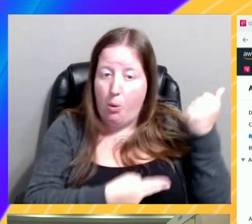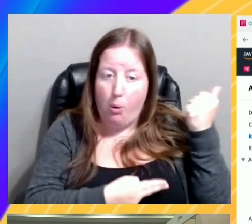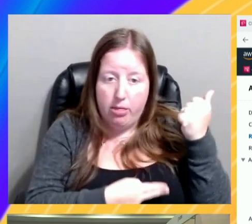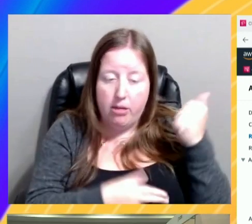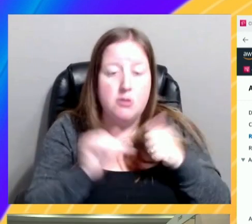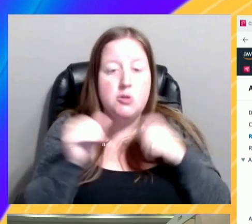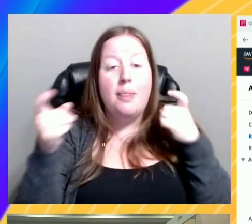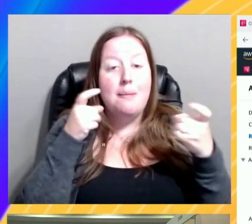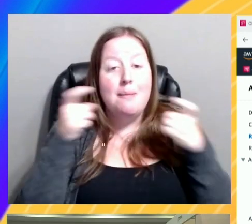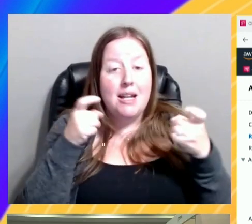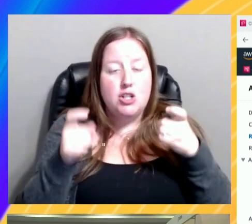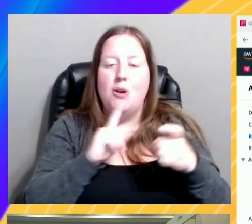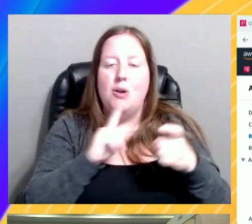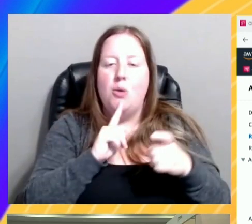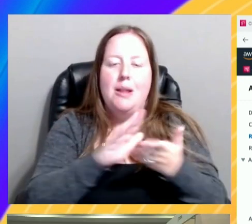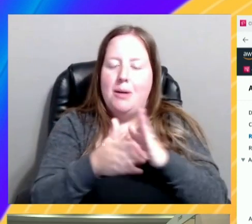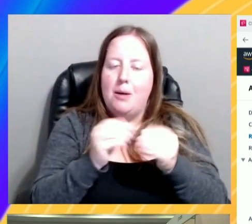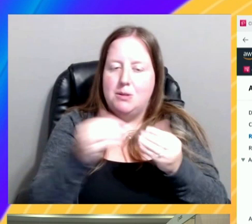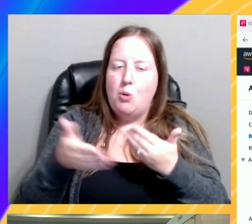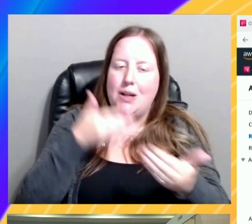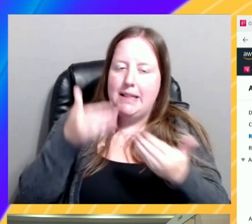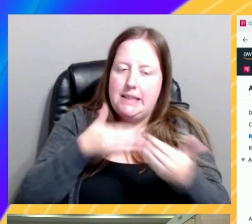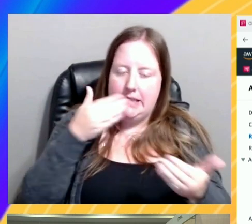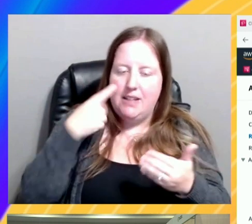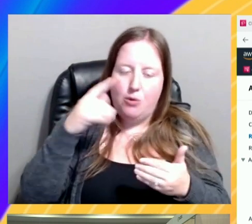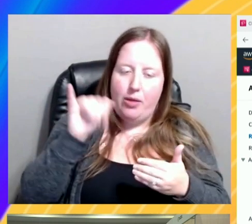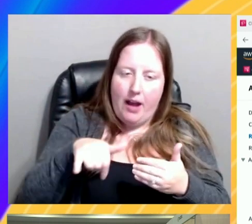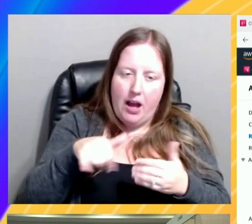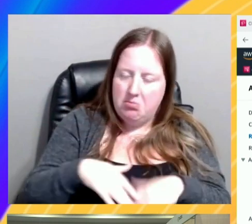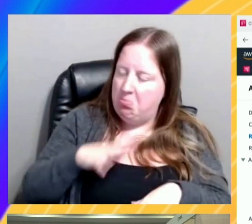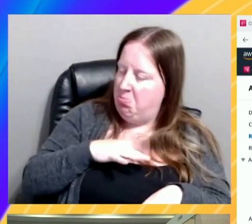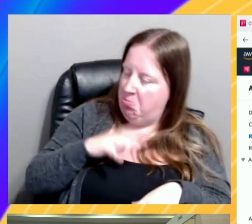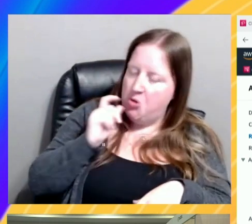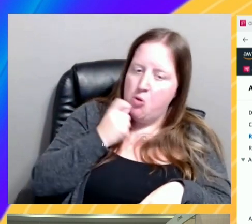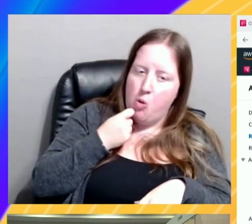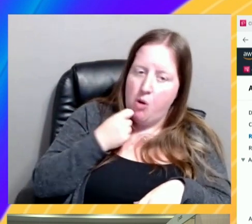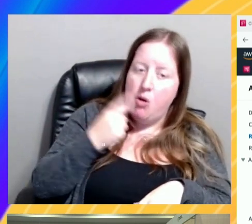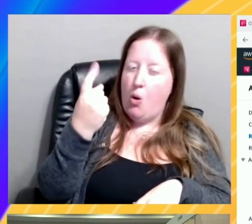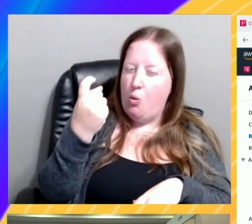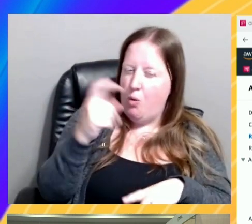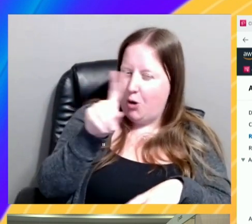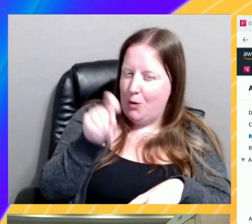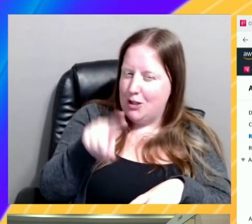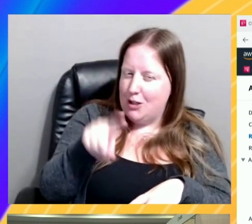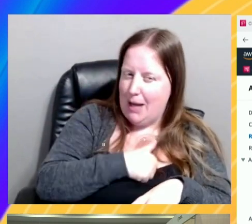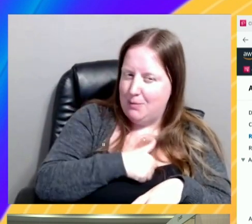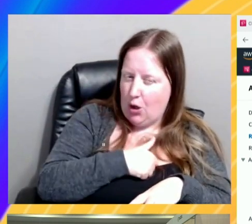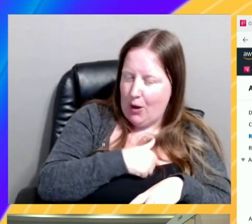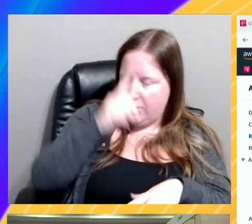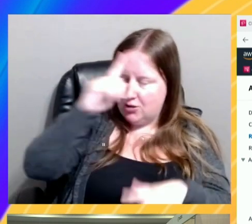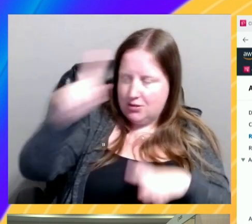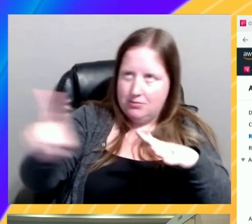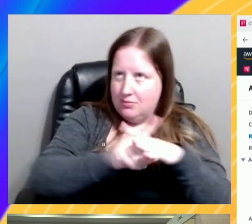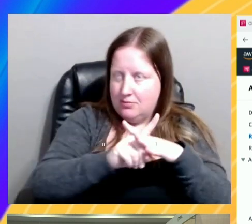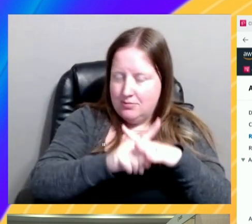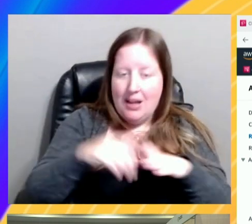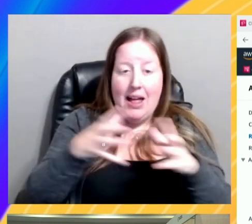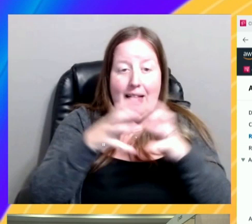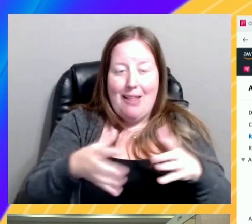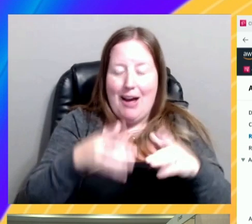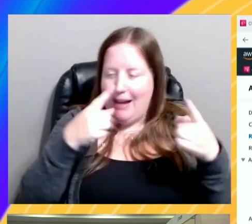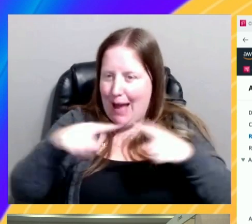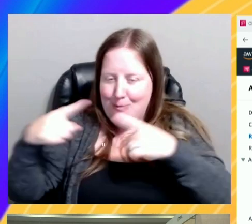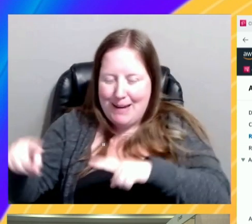a little bit more easier to manage in that aspect. Cool. One more question. I'm so sorry. Just thought of it. We did a lot of stuff here in the